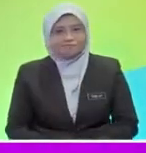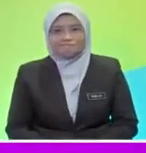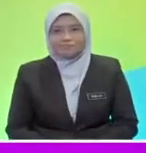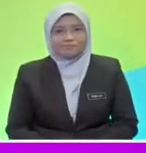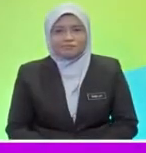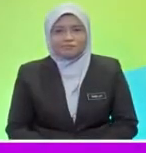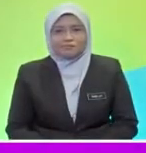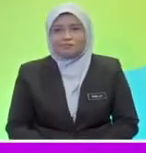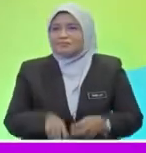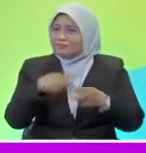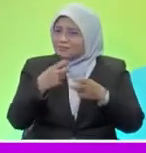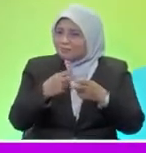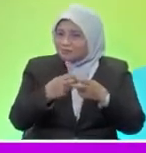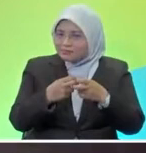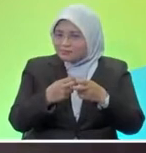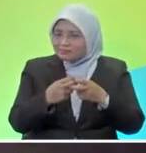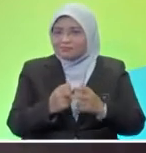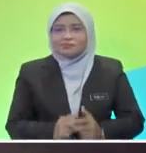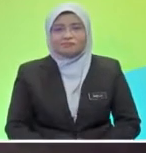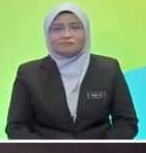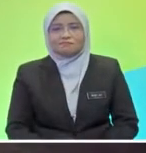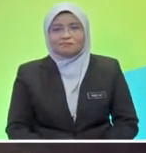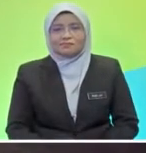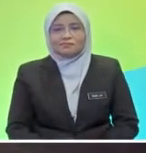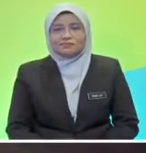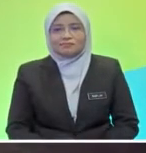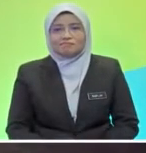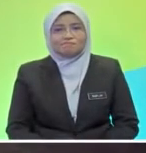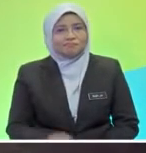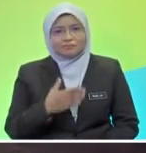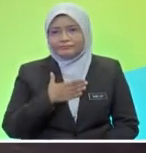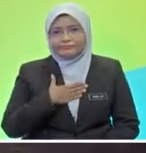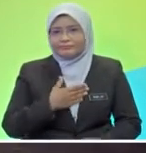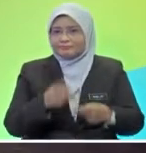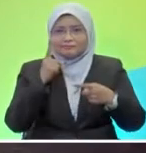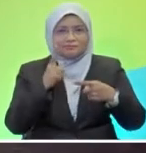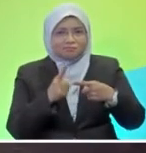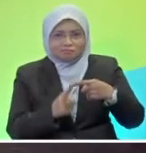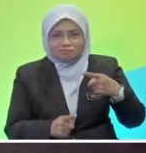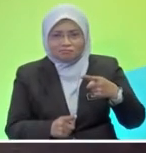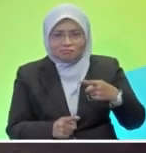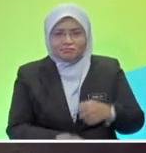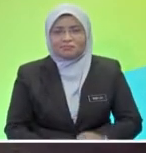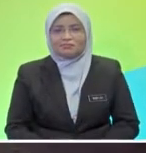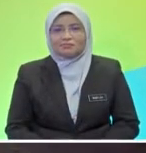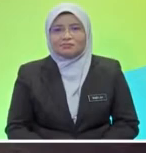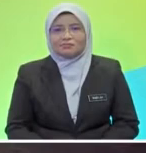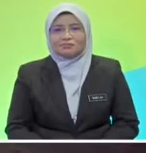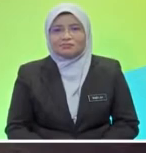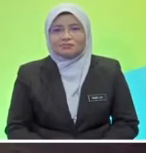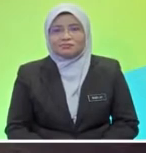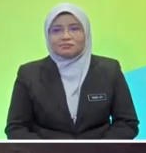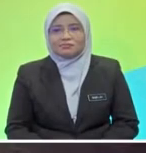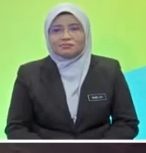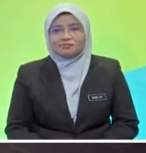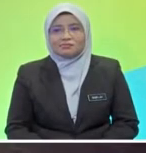It's too hard as well. You need practice for that too. You have to learn to balance the bean bag on your head. Yes,